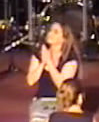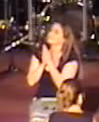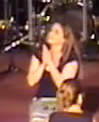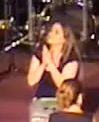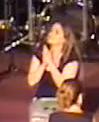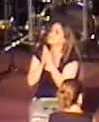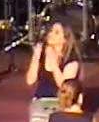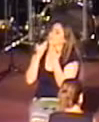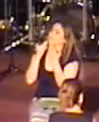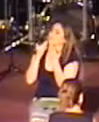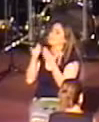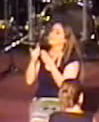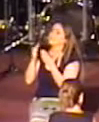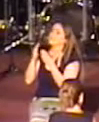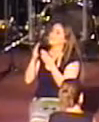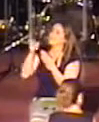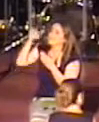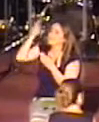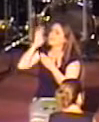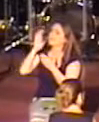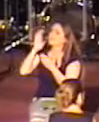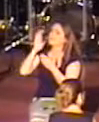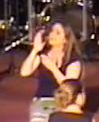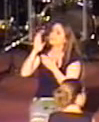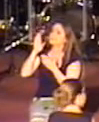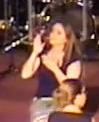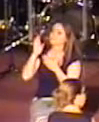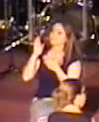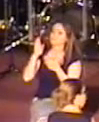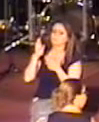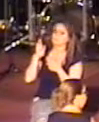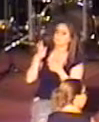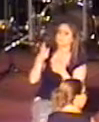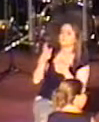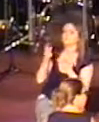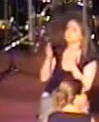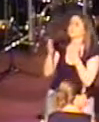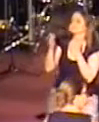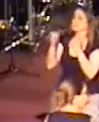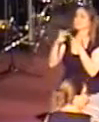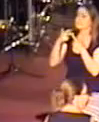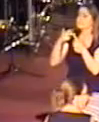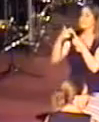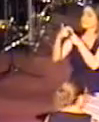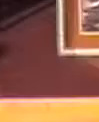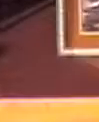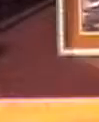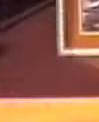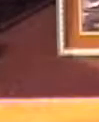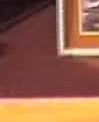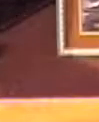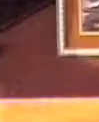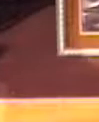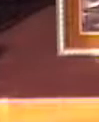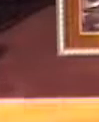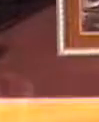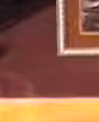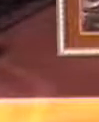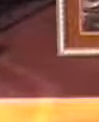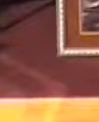that you're a God who is near to us. That you're not aloof and afar